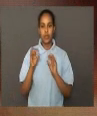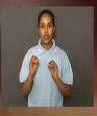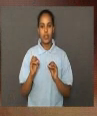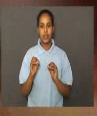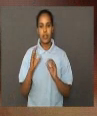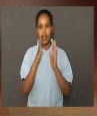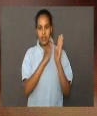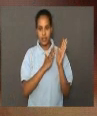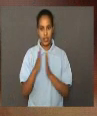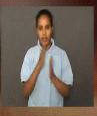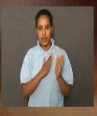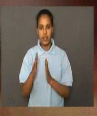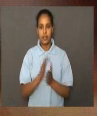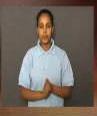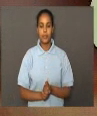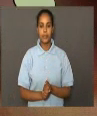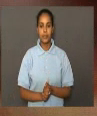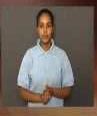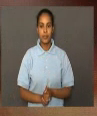Students, let's get ready.